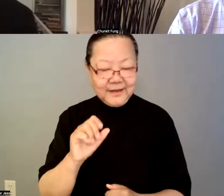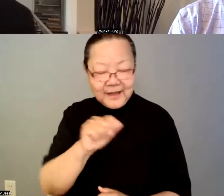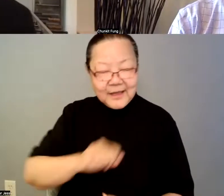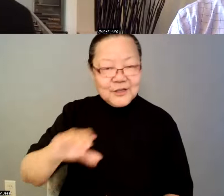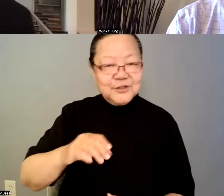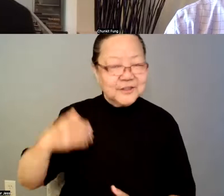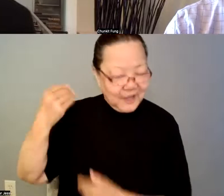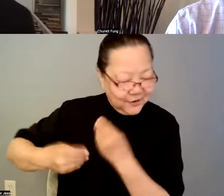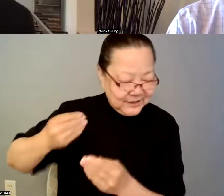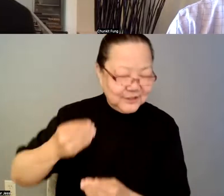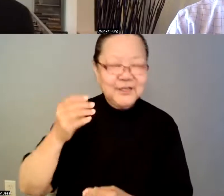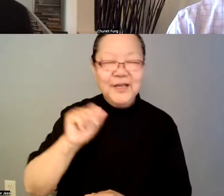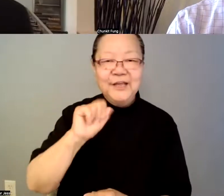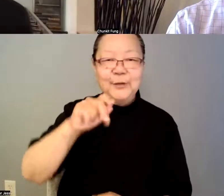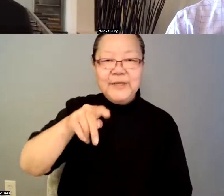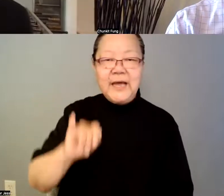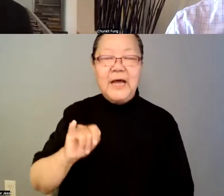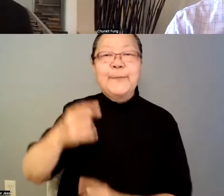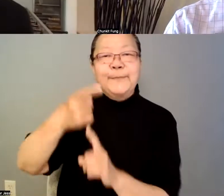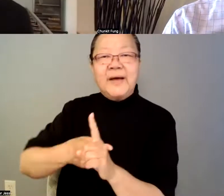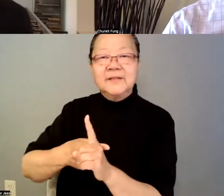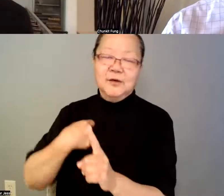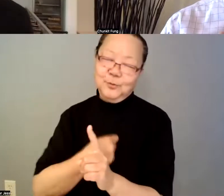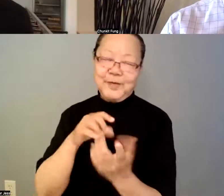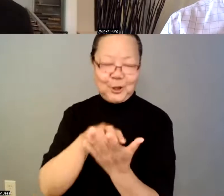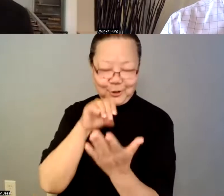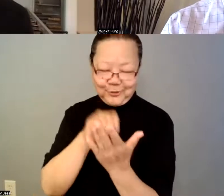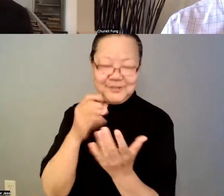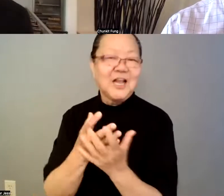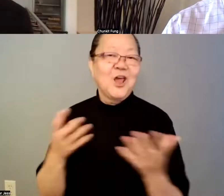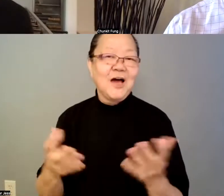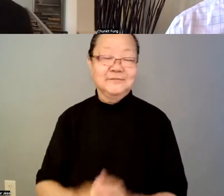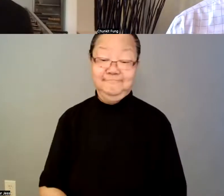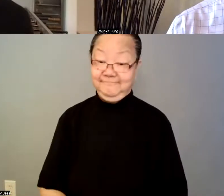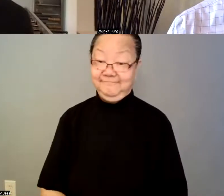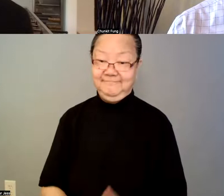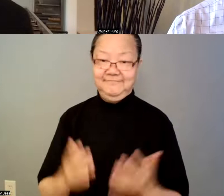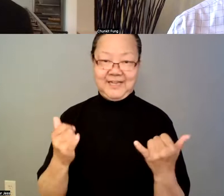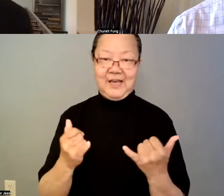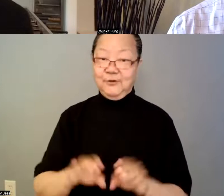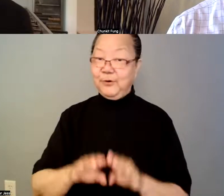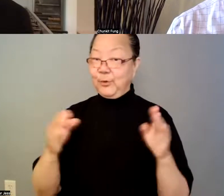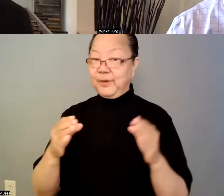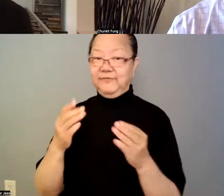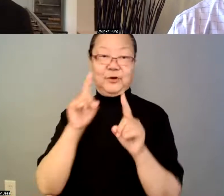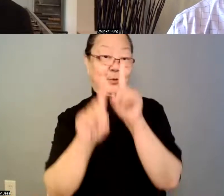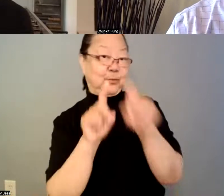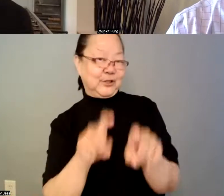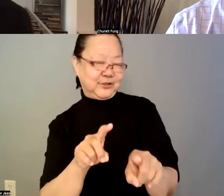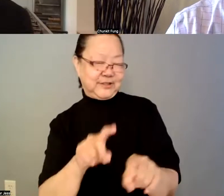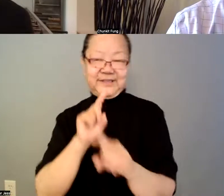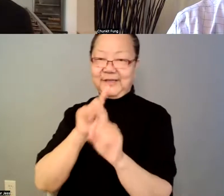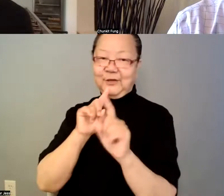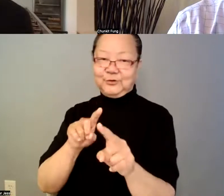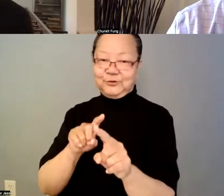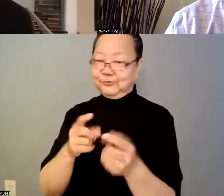What a great talk. We all learned a lot. So I guess this is now question and answers sessions, and I think audience